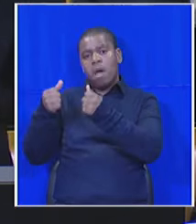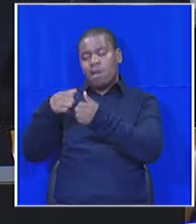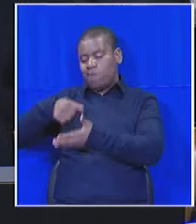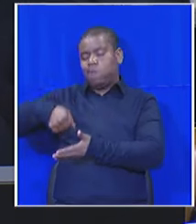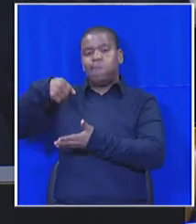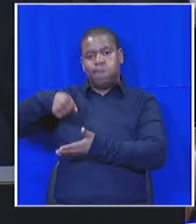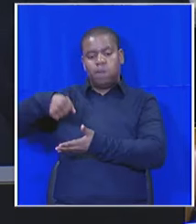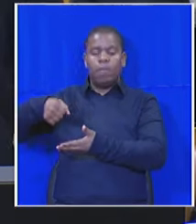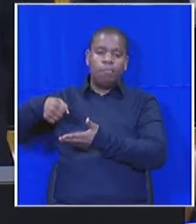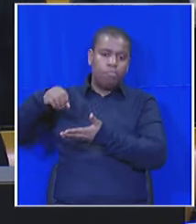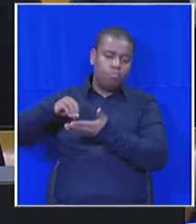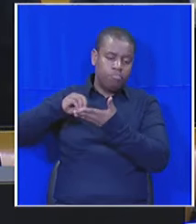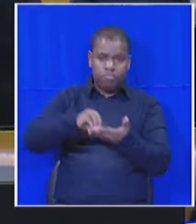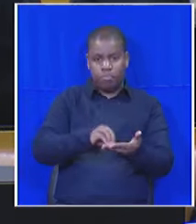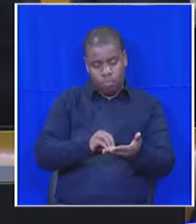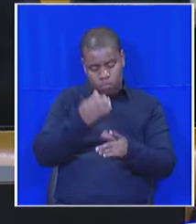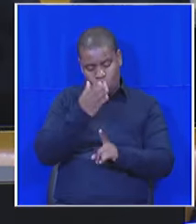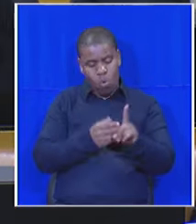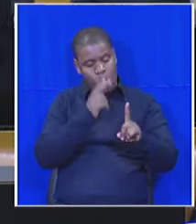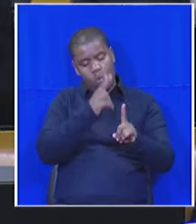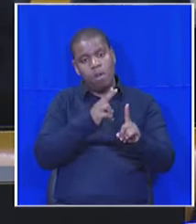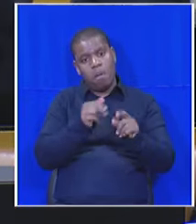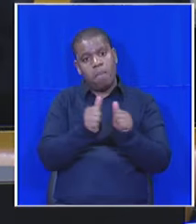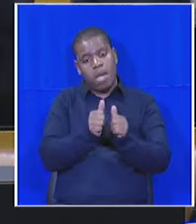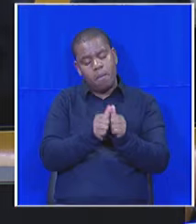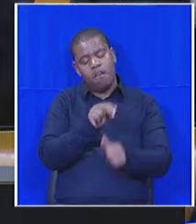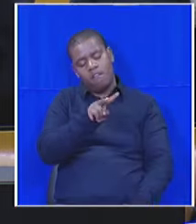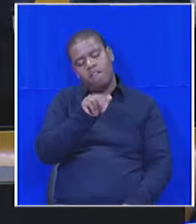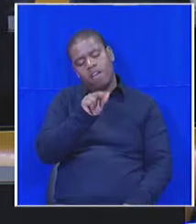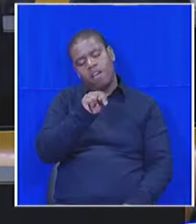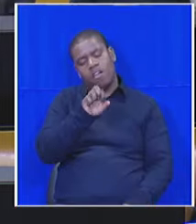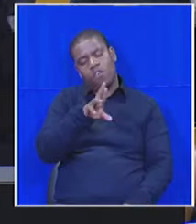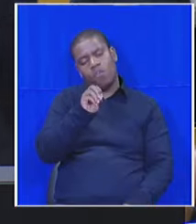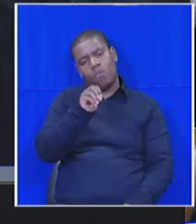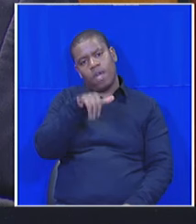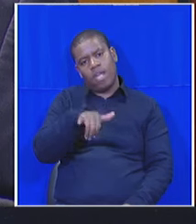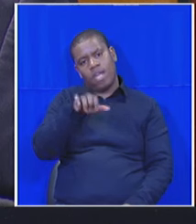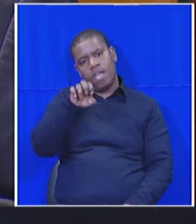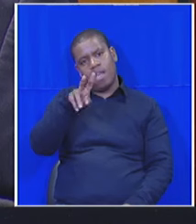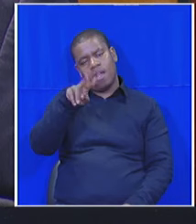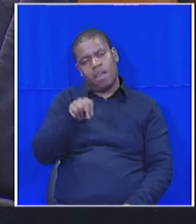Honourable Member Van Rooyen. We request that he must withdraw.